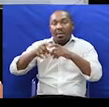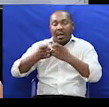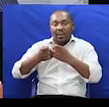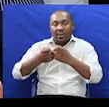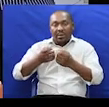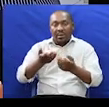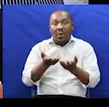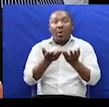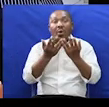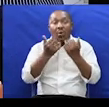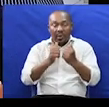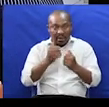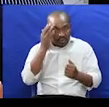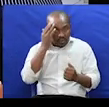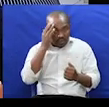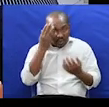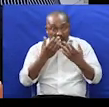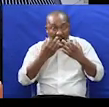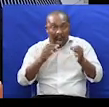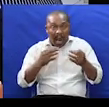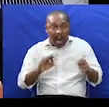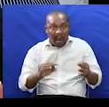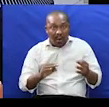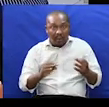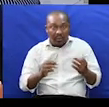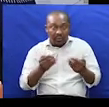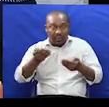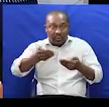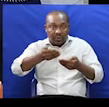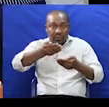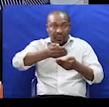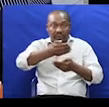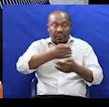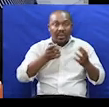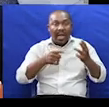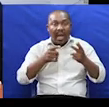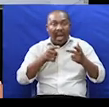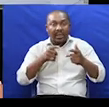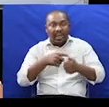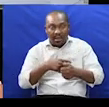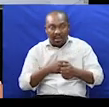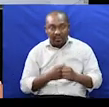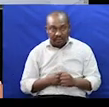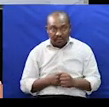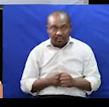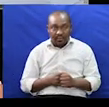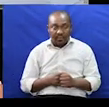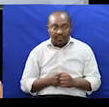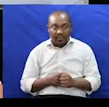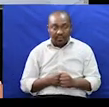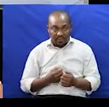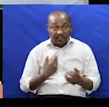we record the data in the lab after experiment. But before I show you how do we record the